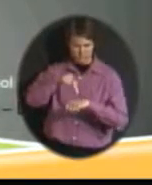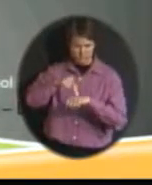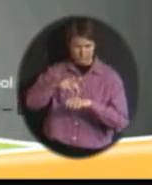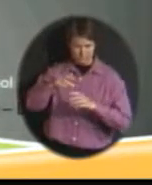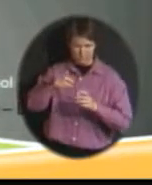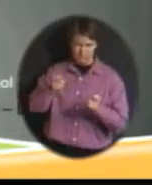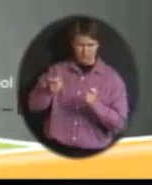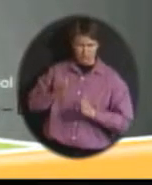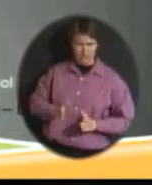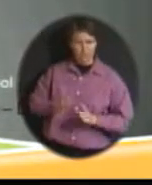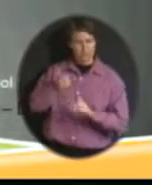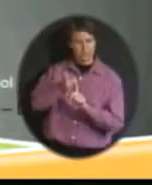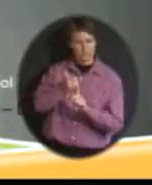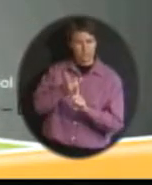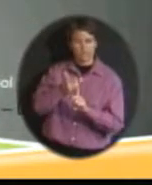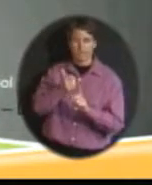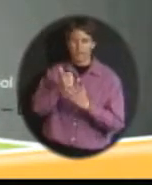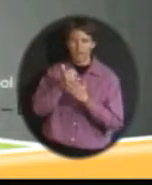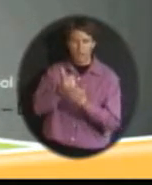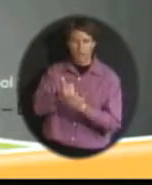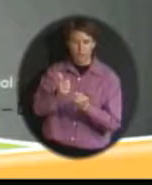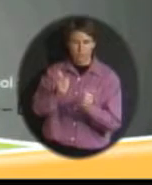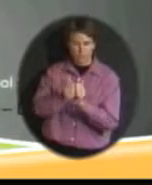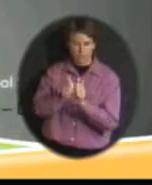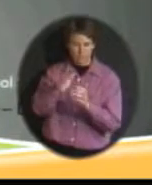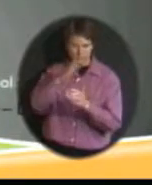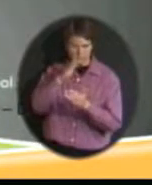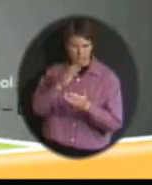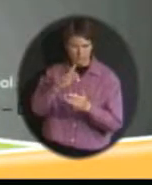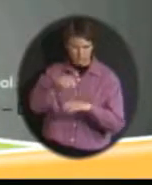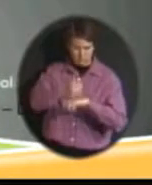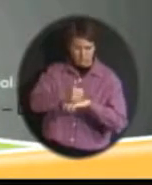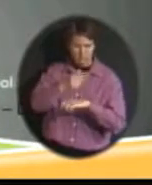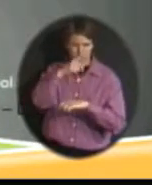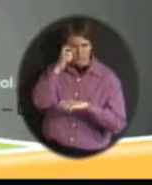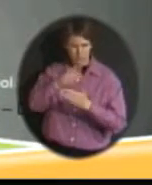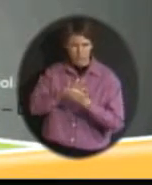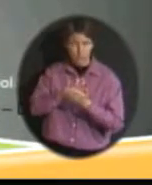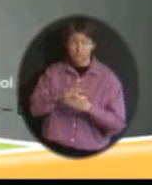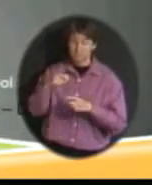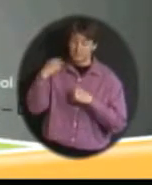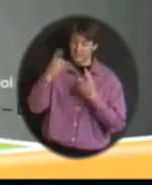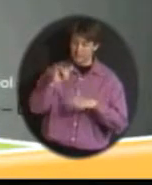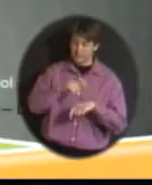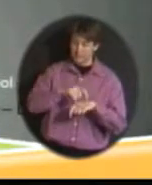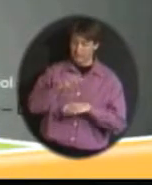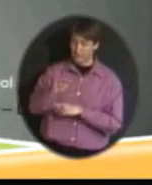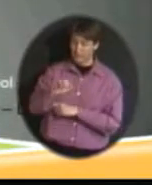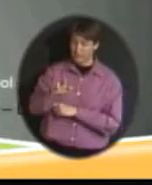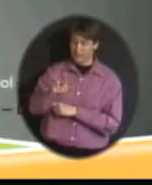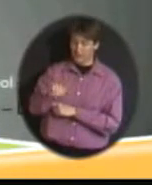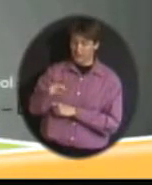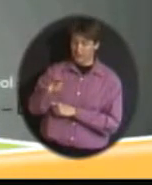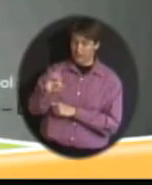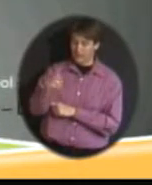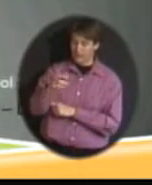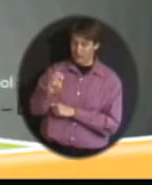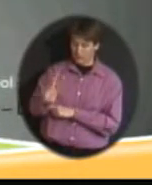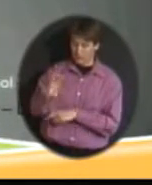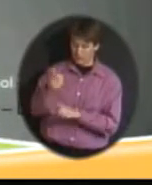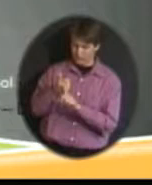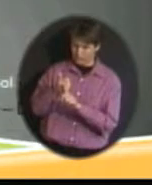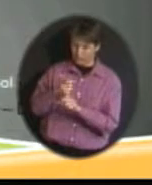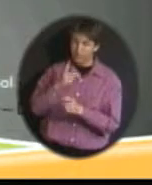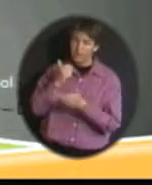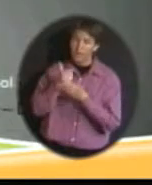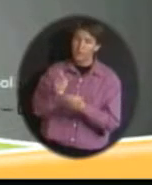who was helped with facilitating summer school. Since then, Mary Matthews has done an excellent job of helping us with summer school